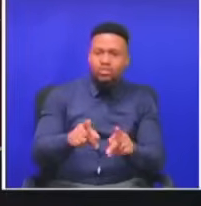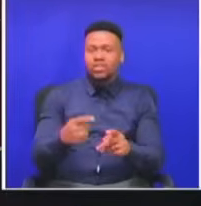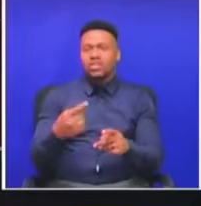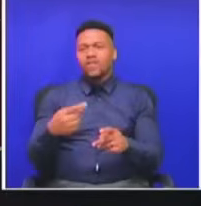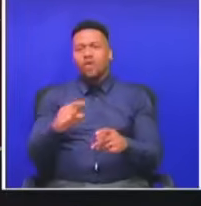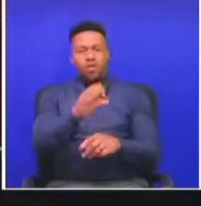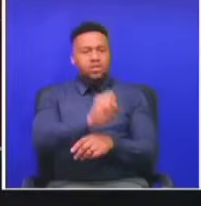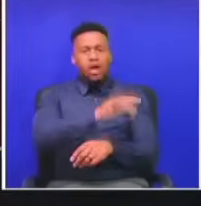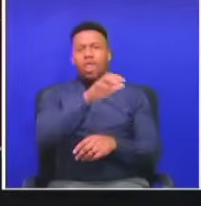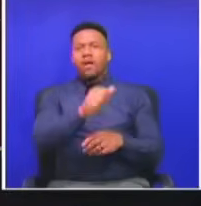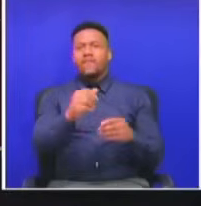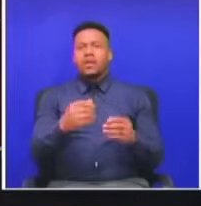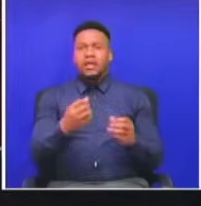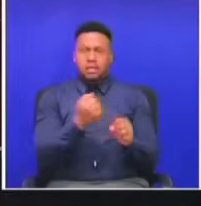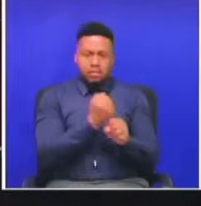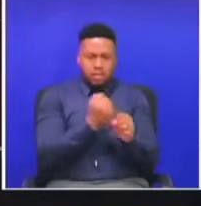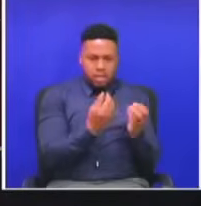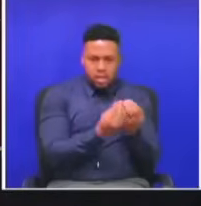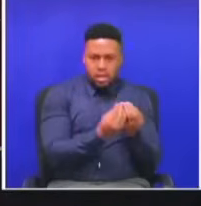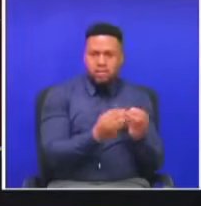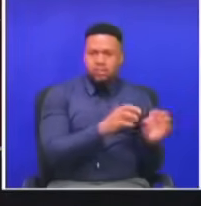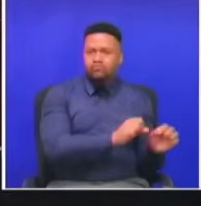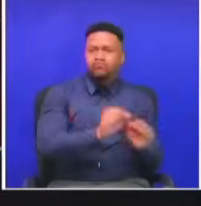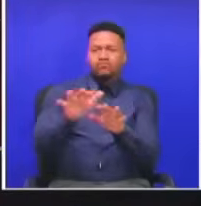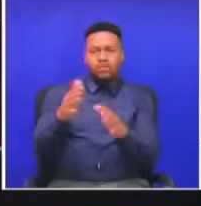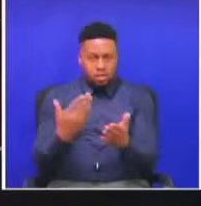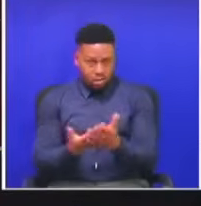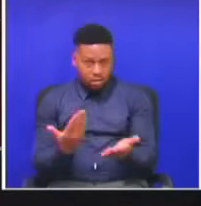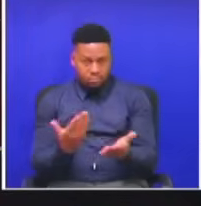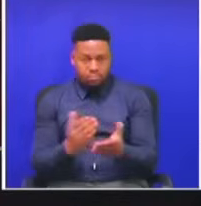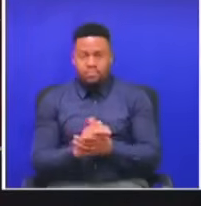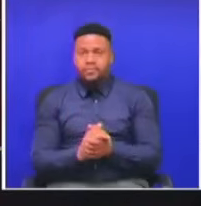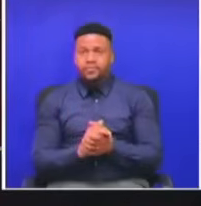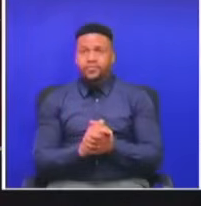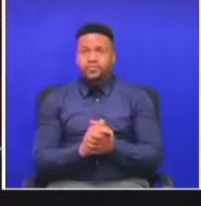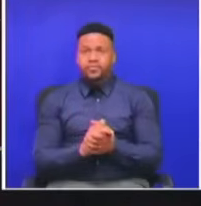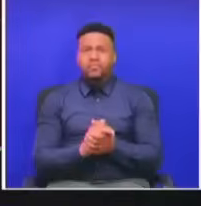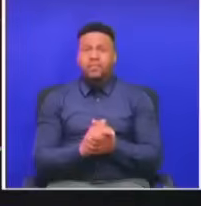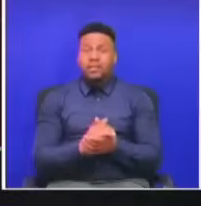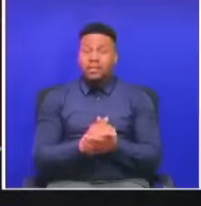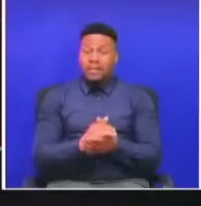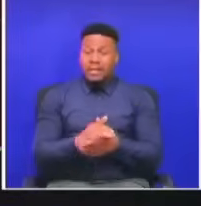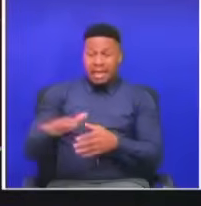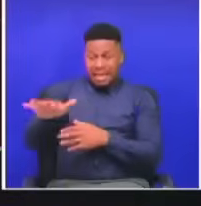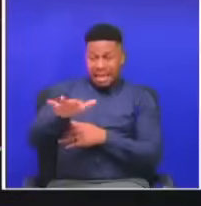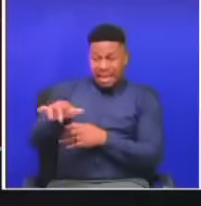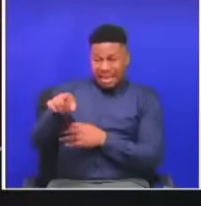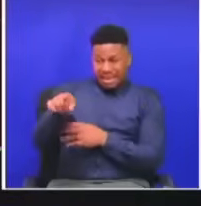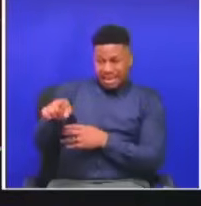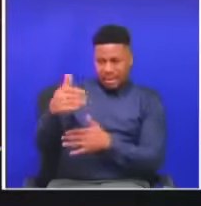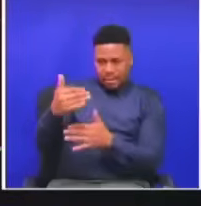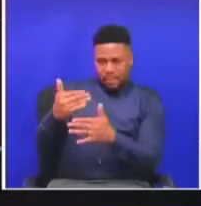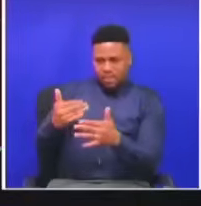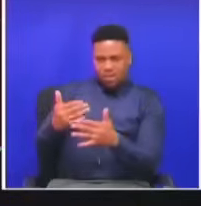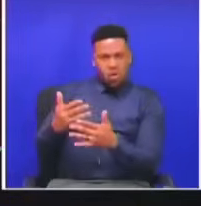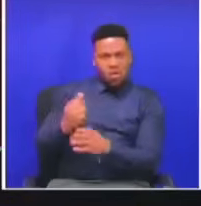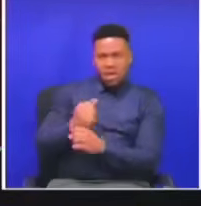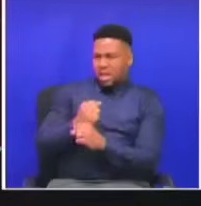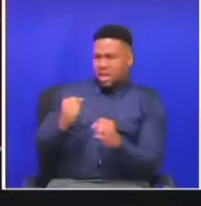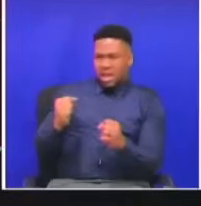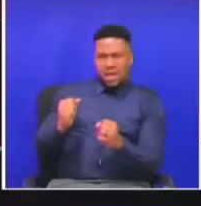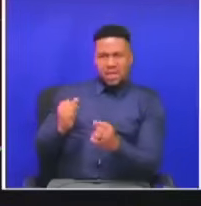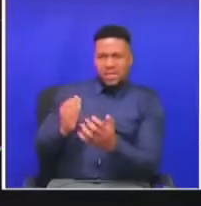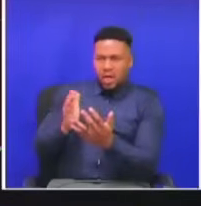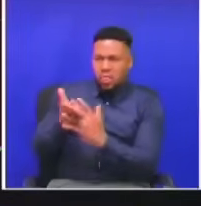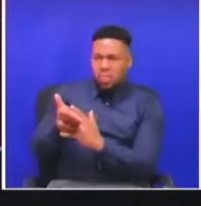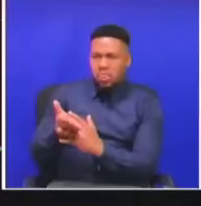African products. Some areas we have not really fully exploited in the past, but we have now started